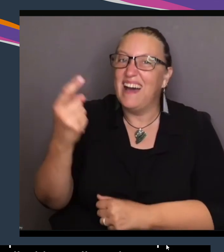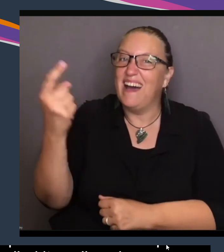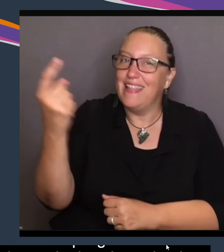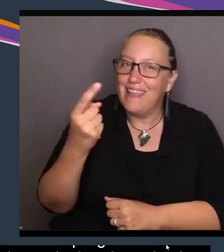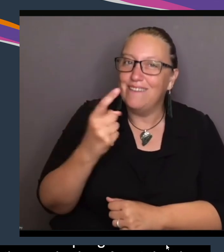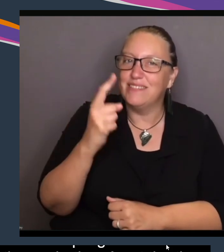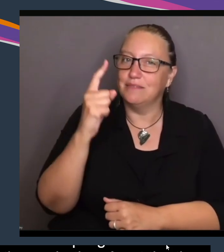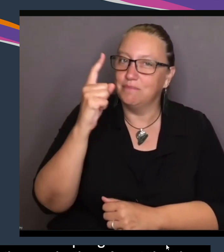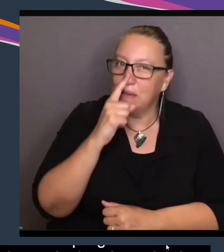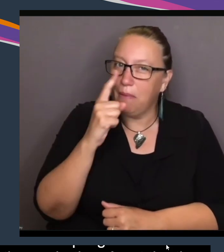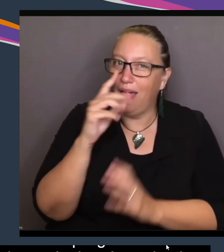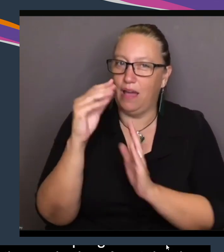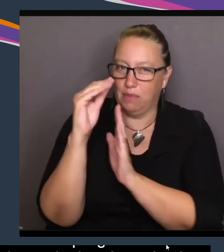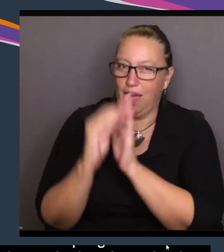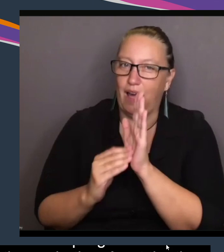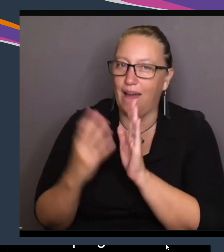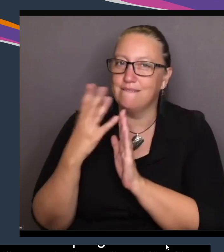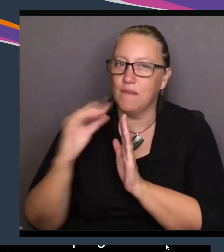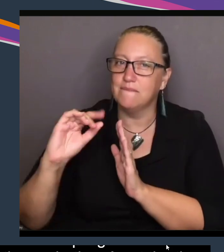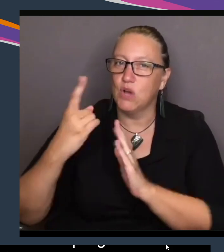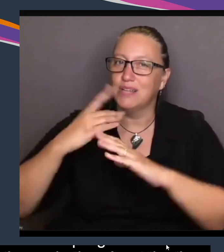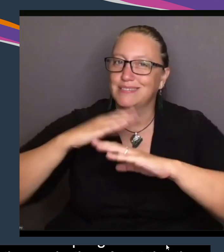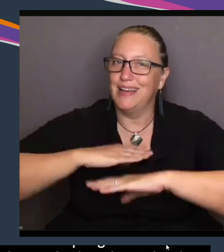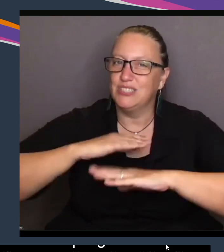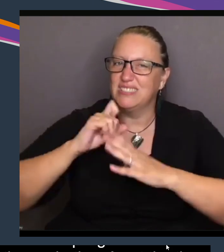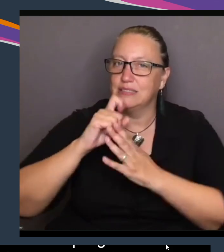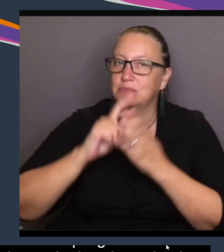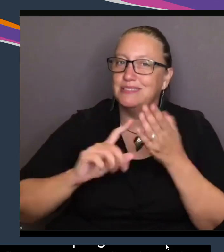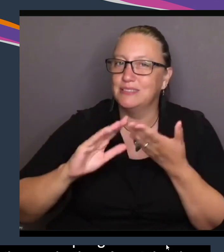disability community. Of those,